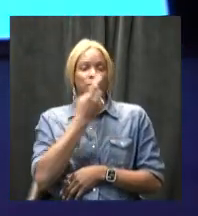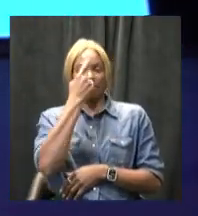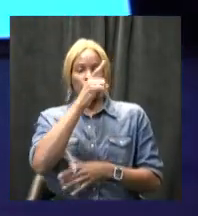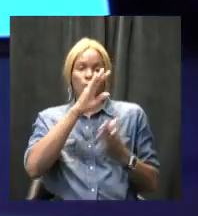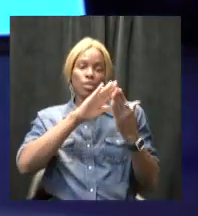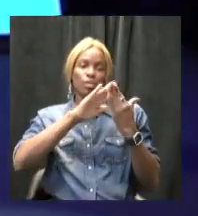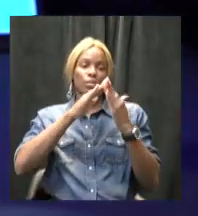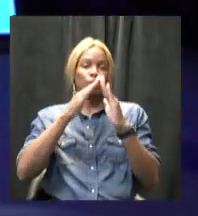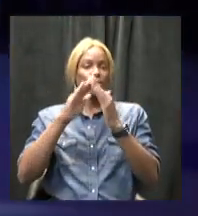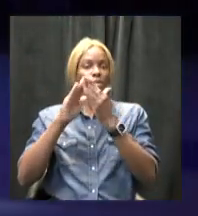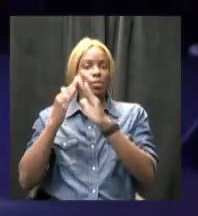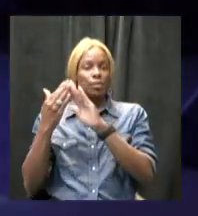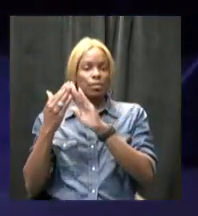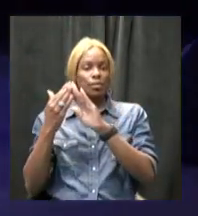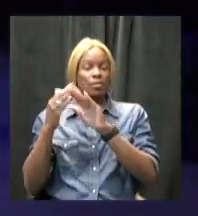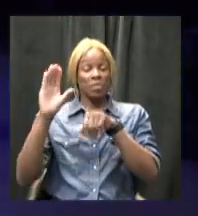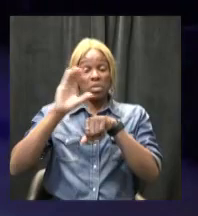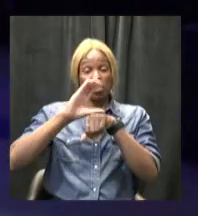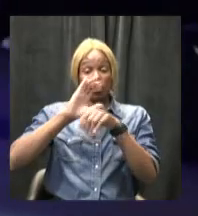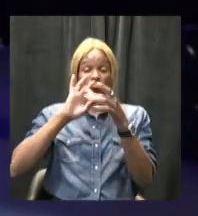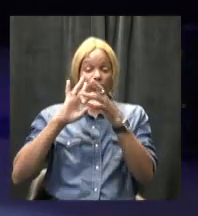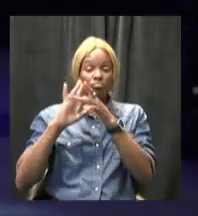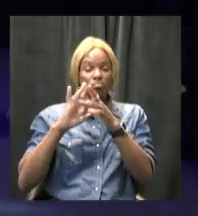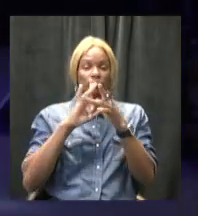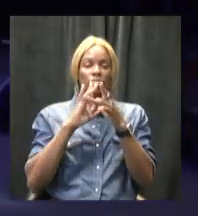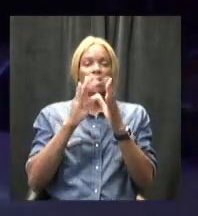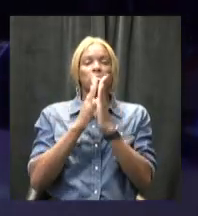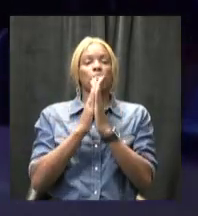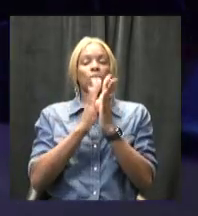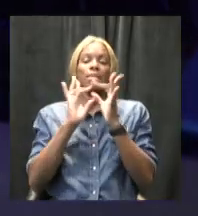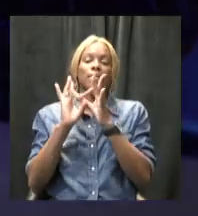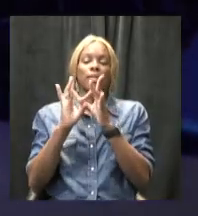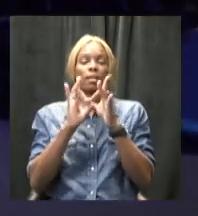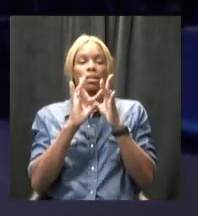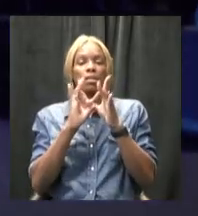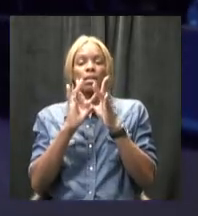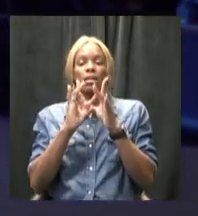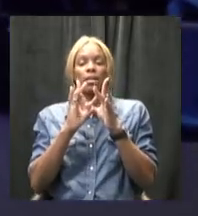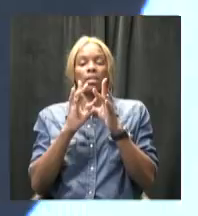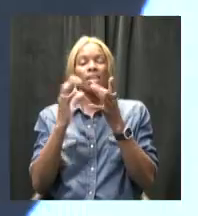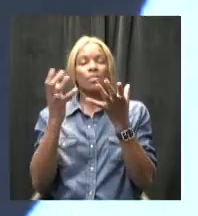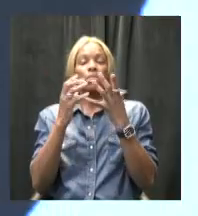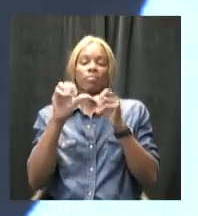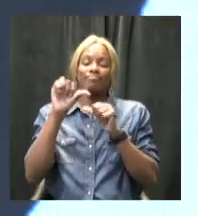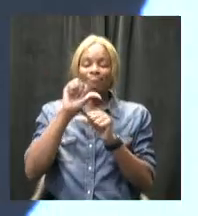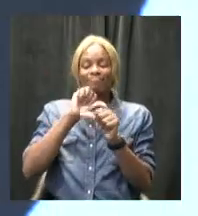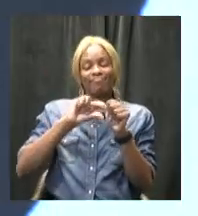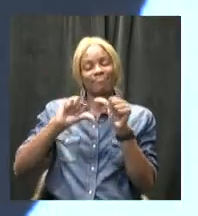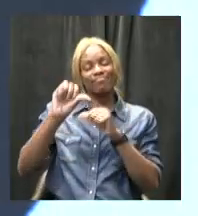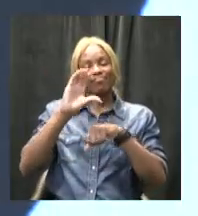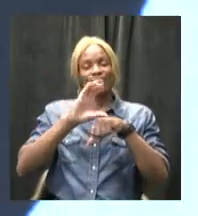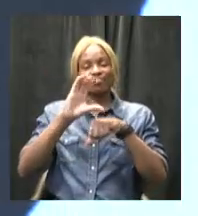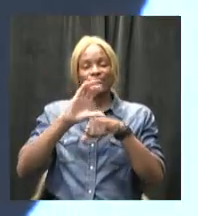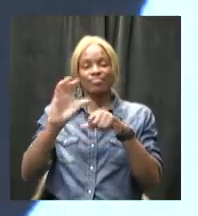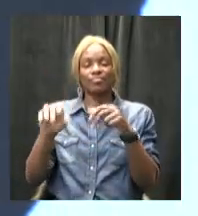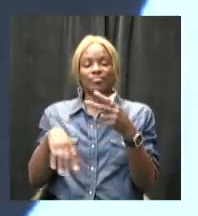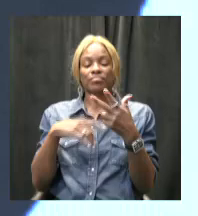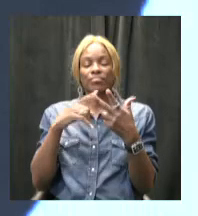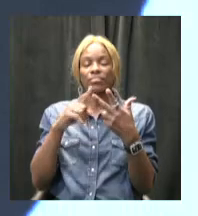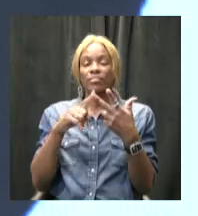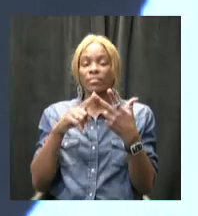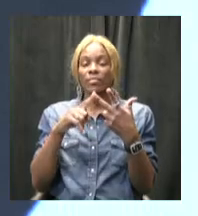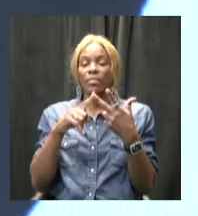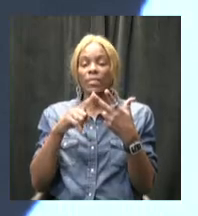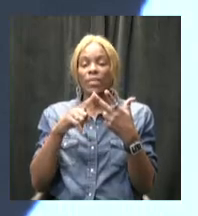Unified church, they pray together. Unified church, they're willing to fellowship together. A unified church is willing